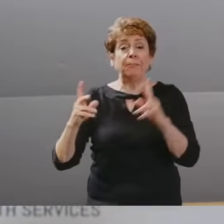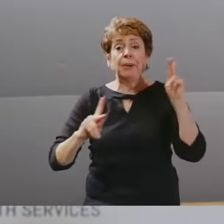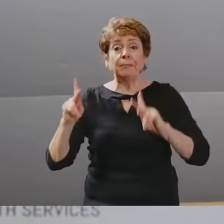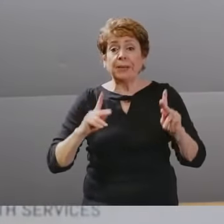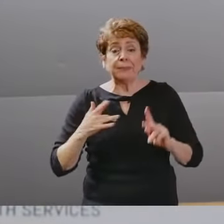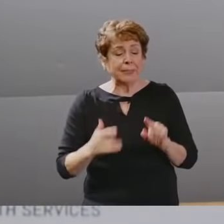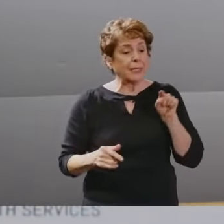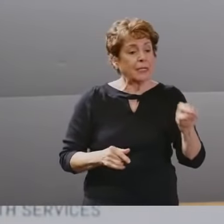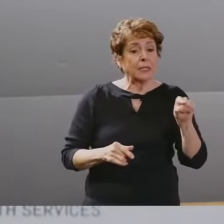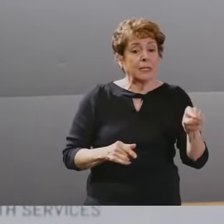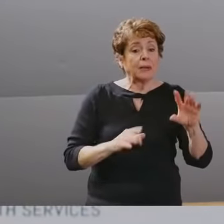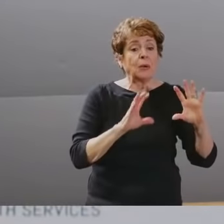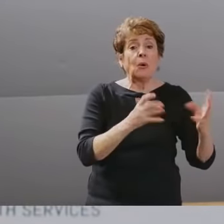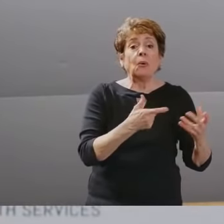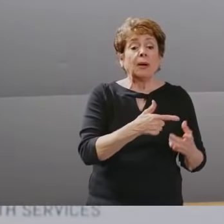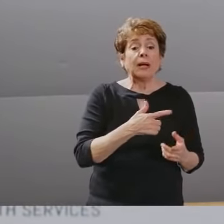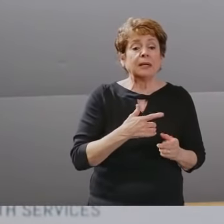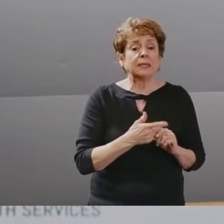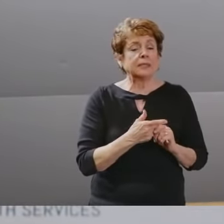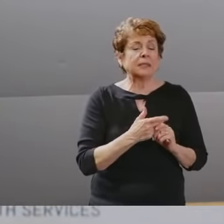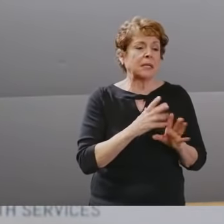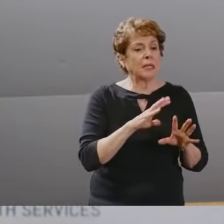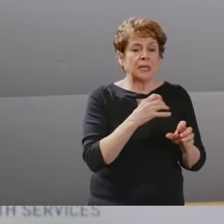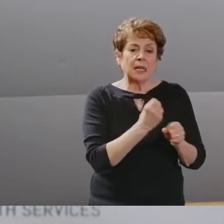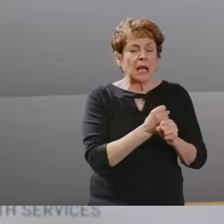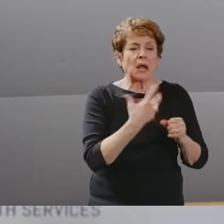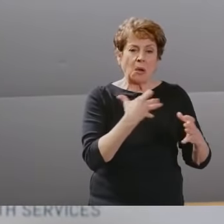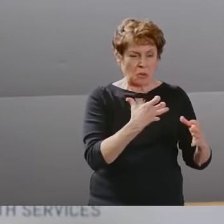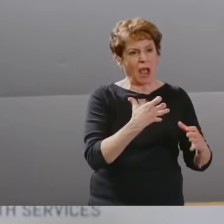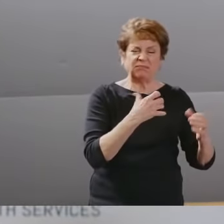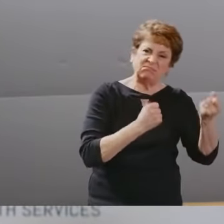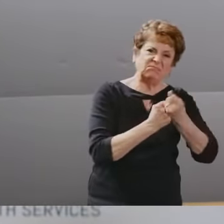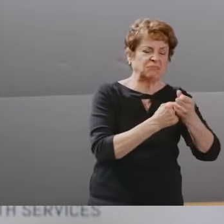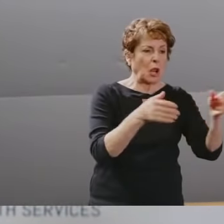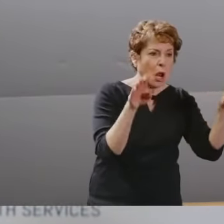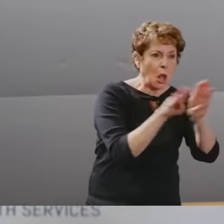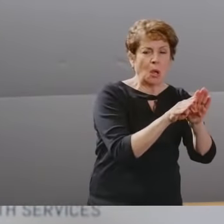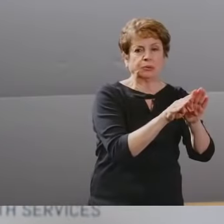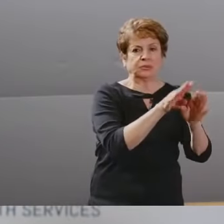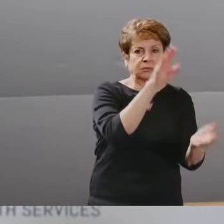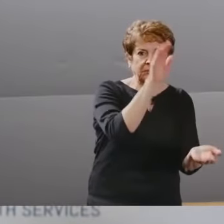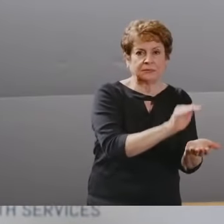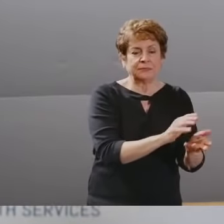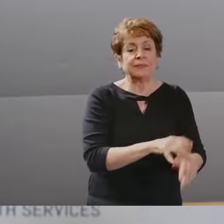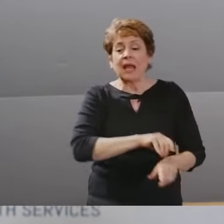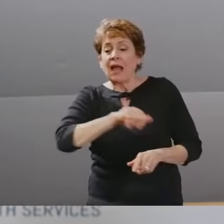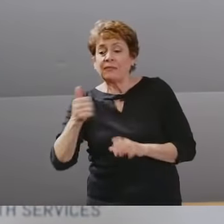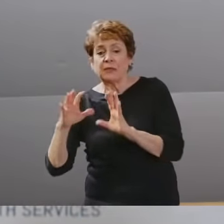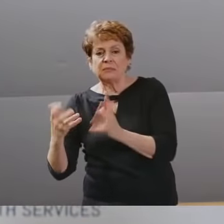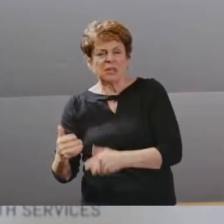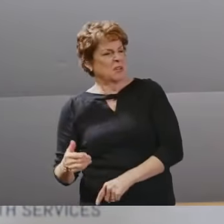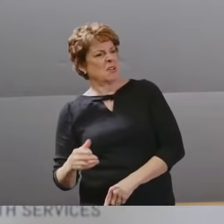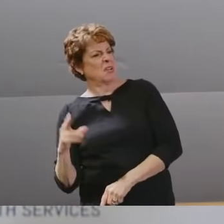One side wants to lock everything down. The other side thinks it's all a hoax.